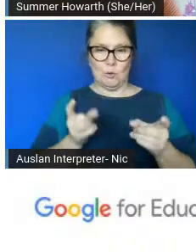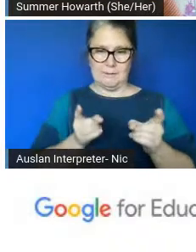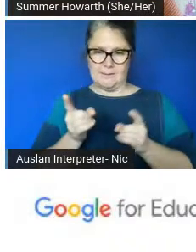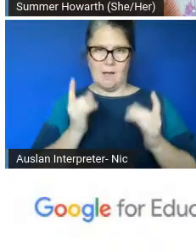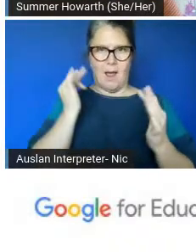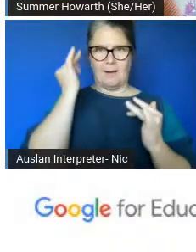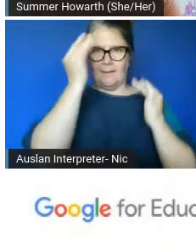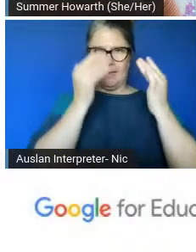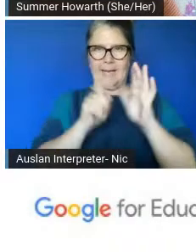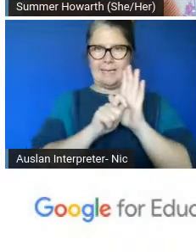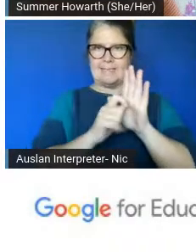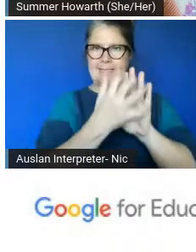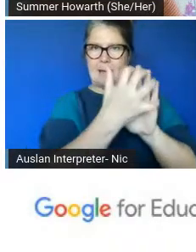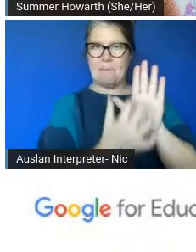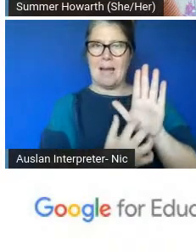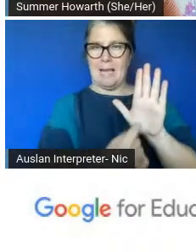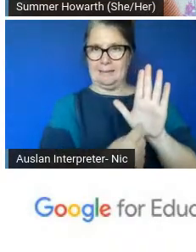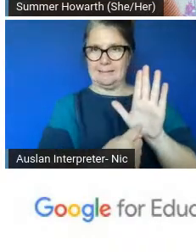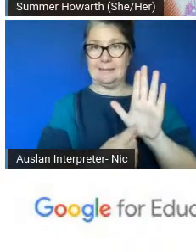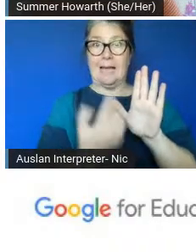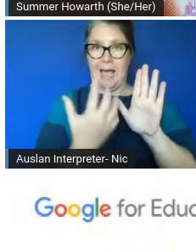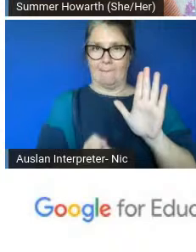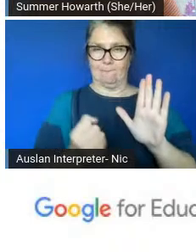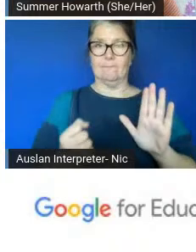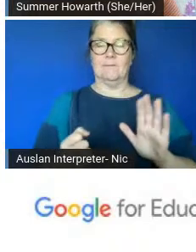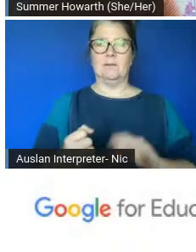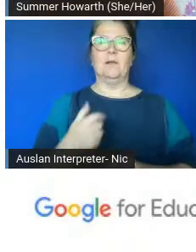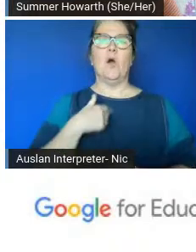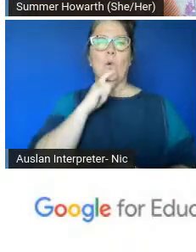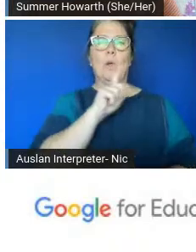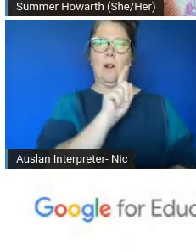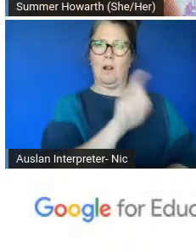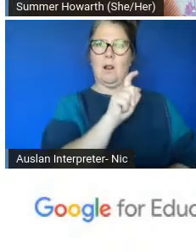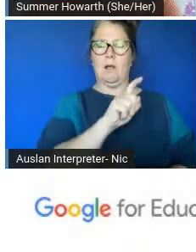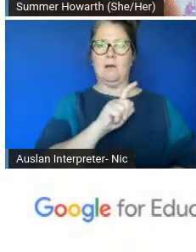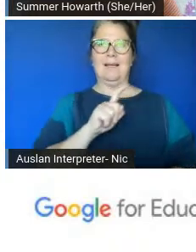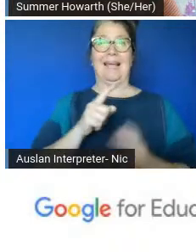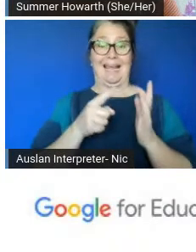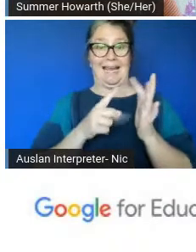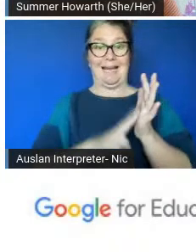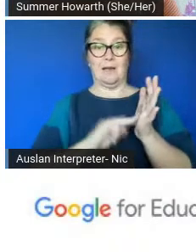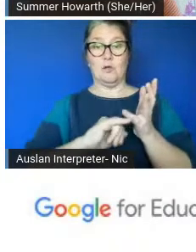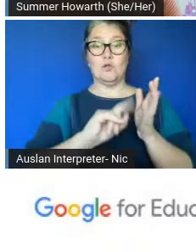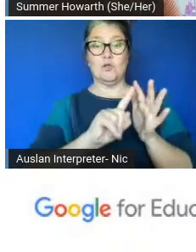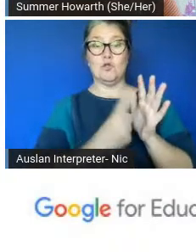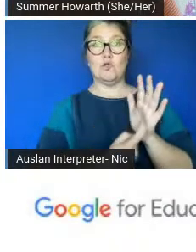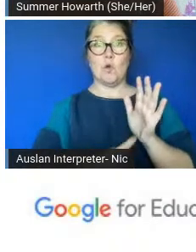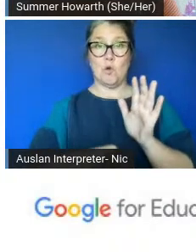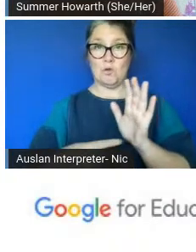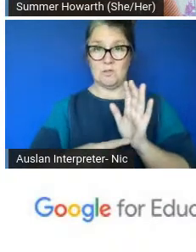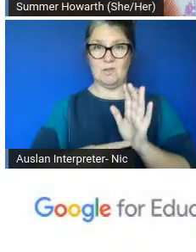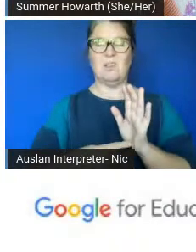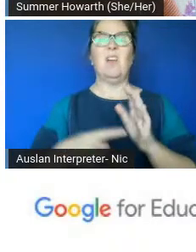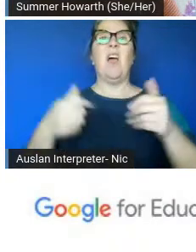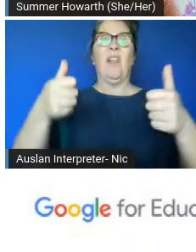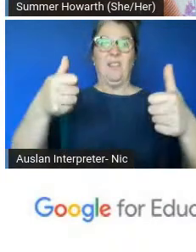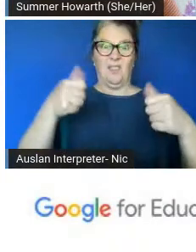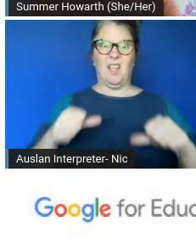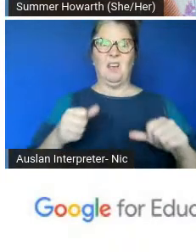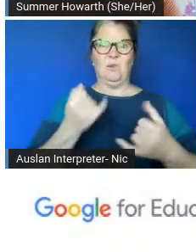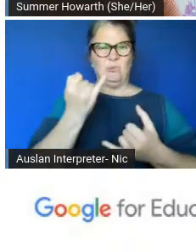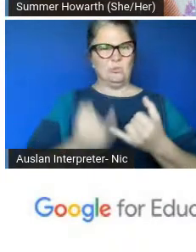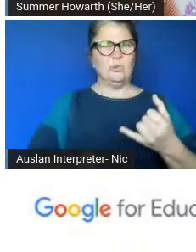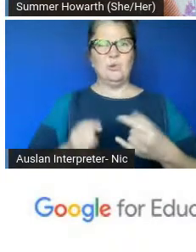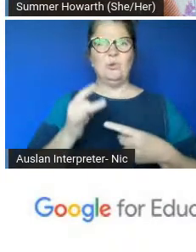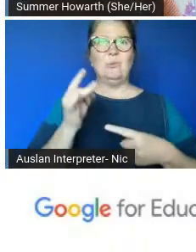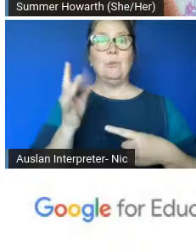is there. So I'm going to insert that. And really importantly, there we go. Really